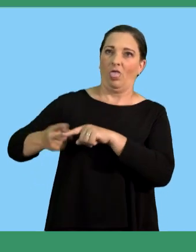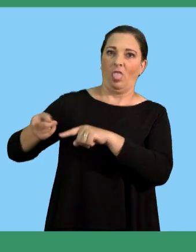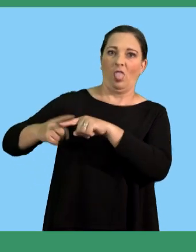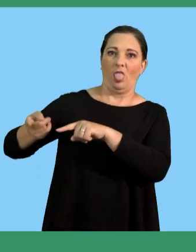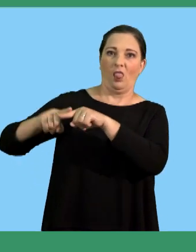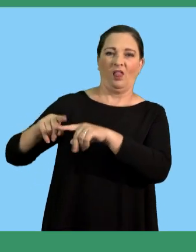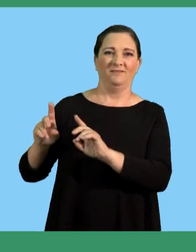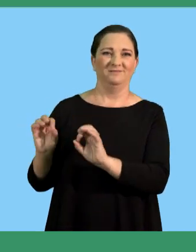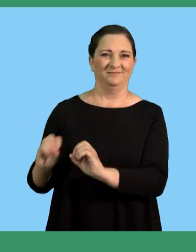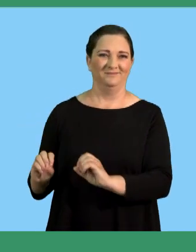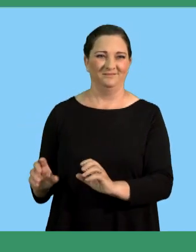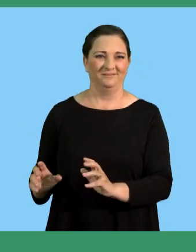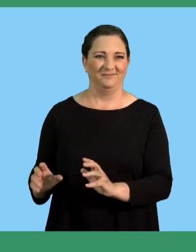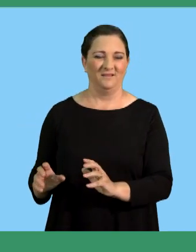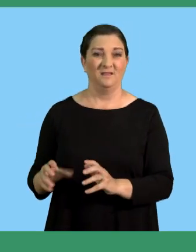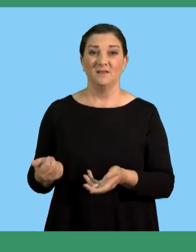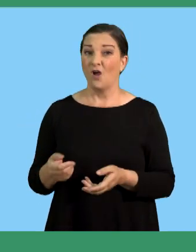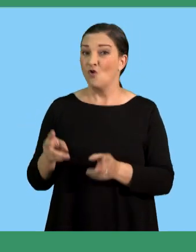of ordinary